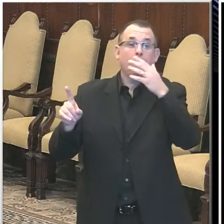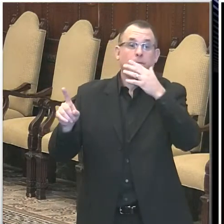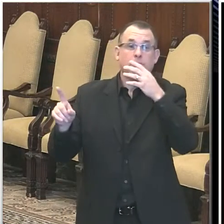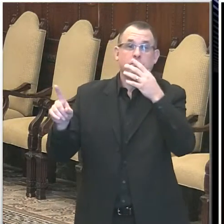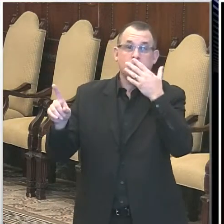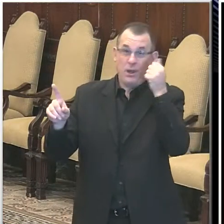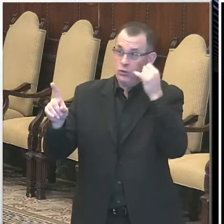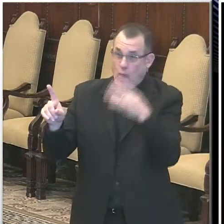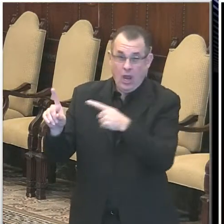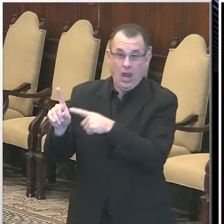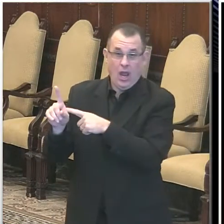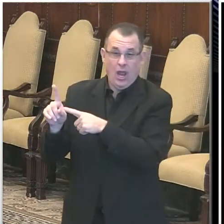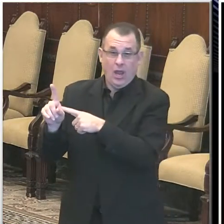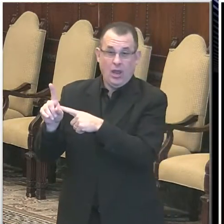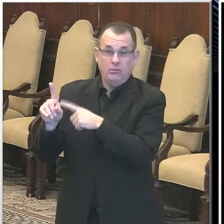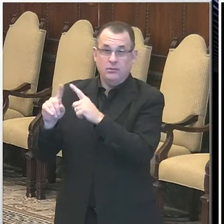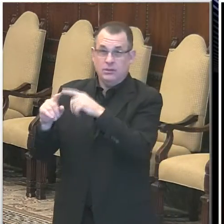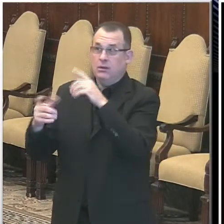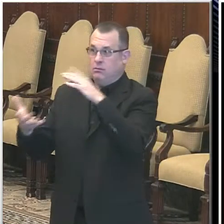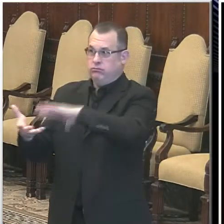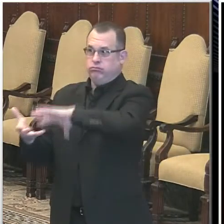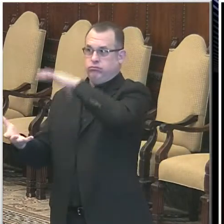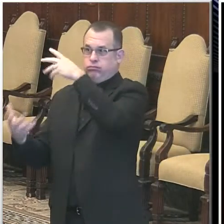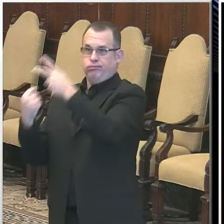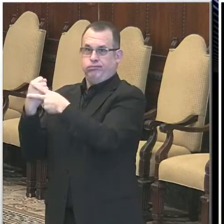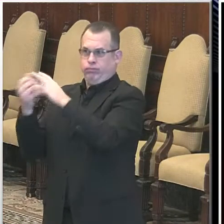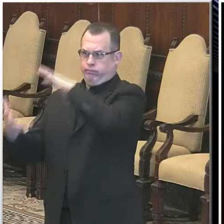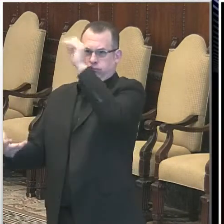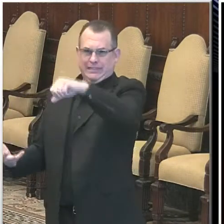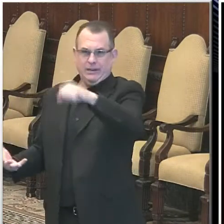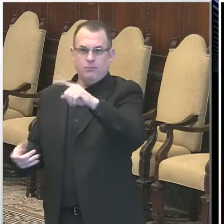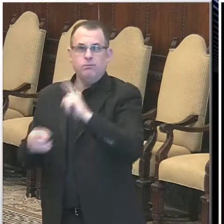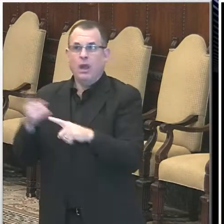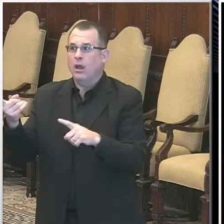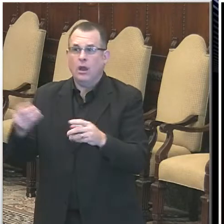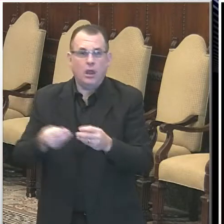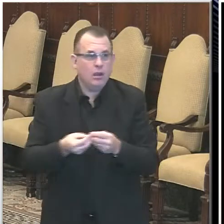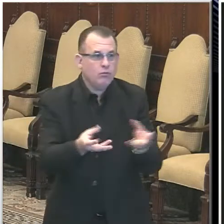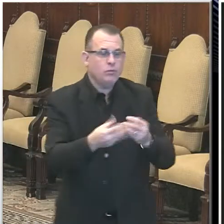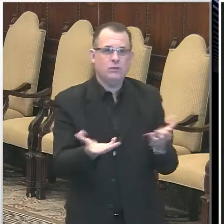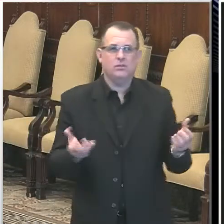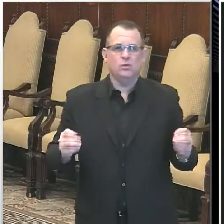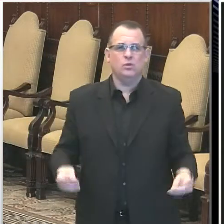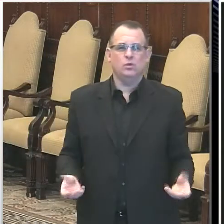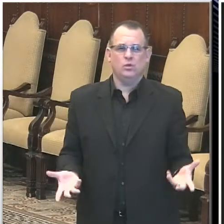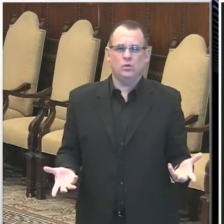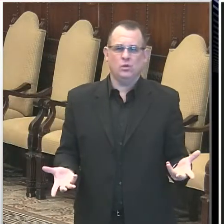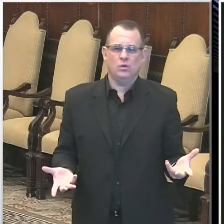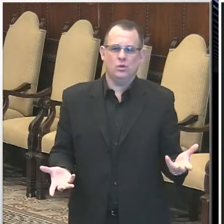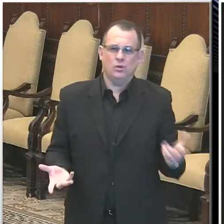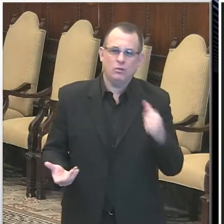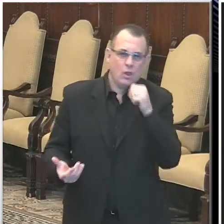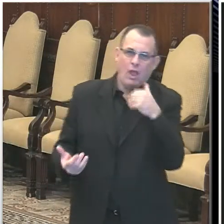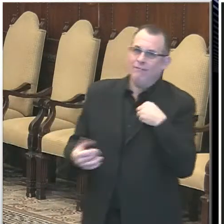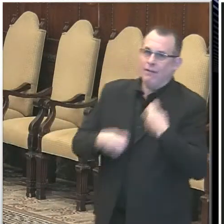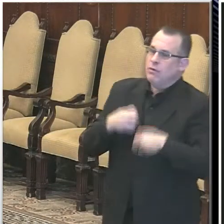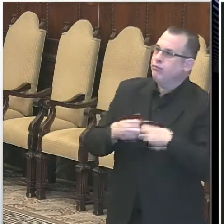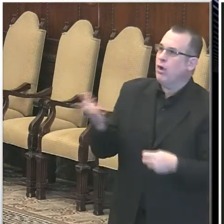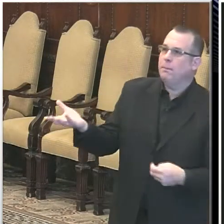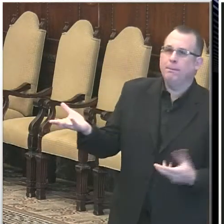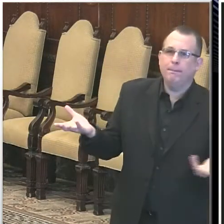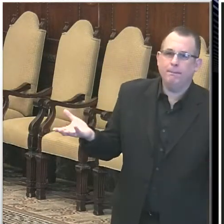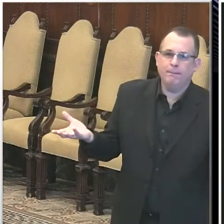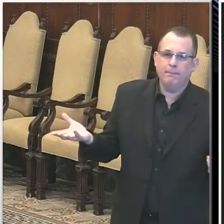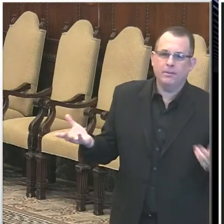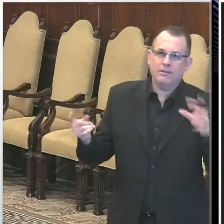been distributed uniformly, and we wouldn't have this mad race to try to find this stuff. Very good. Thank you. Thanks, Mayor.